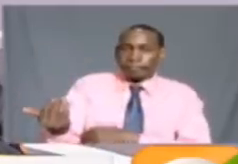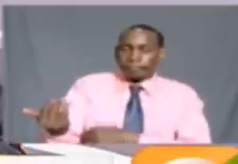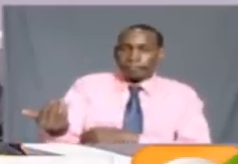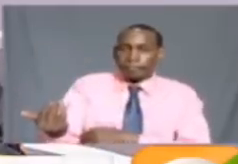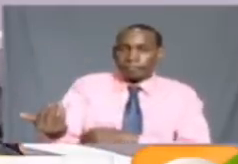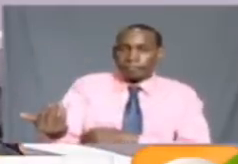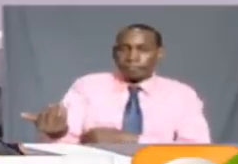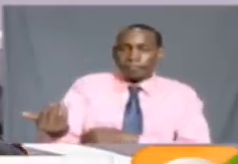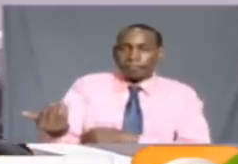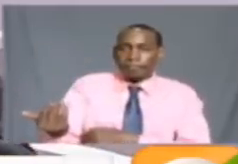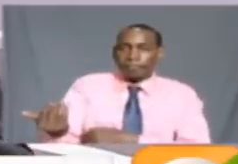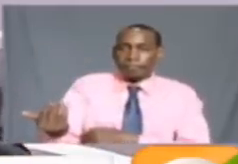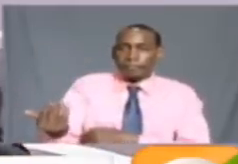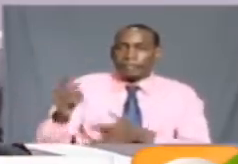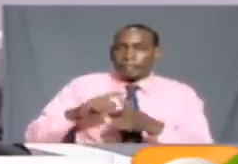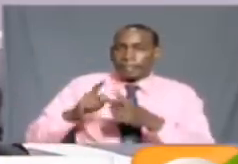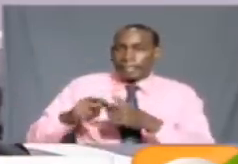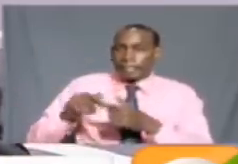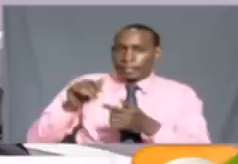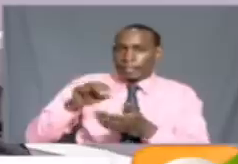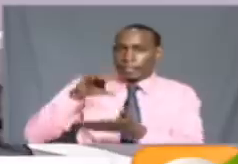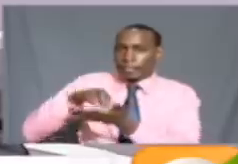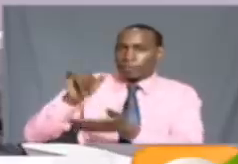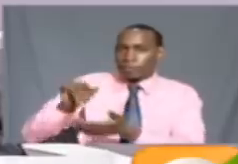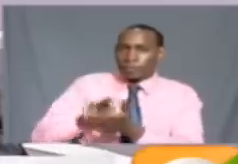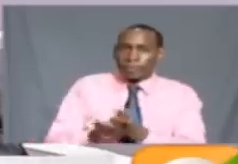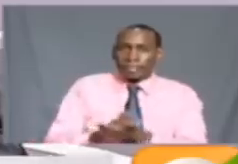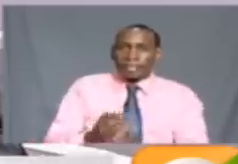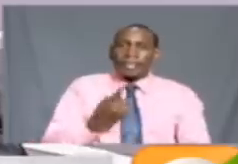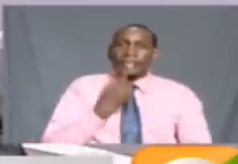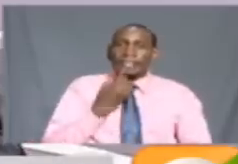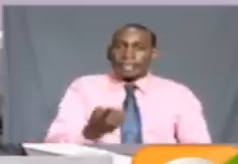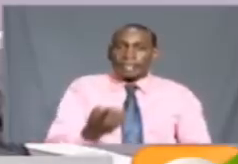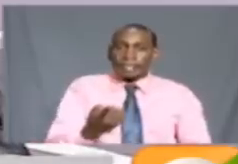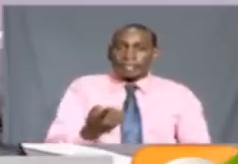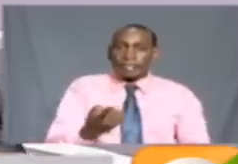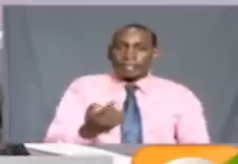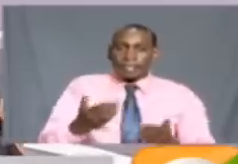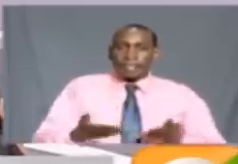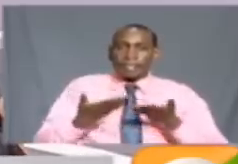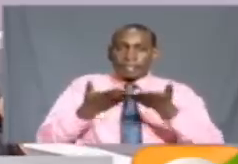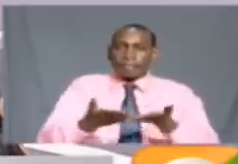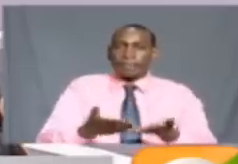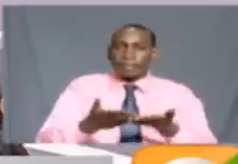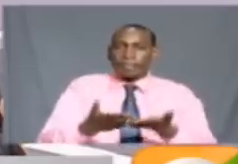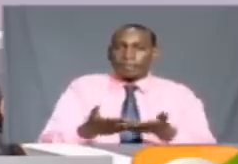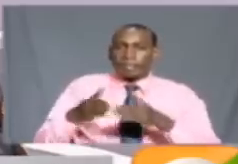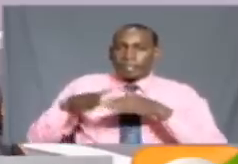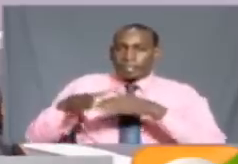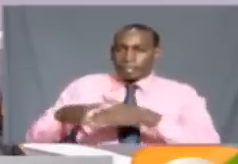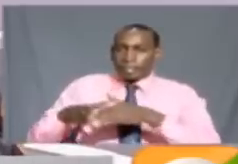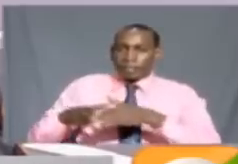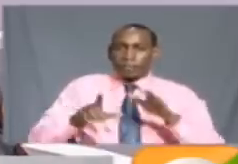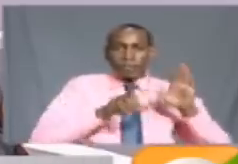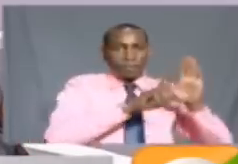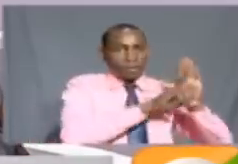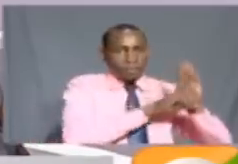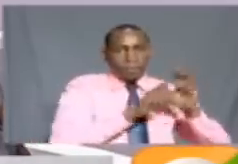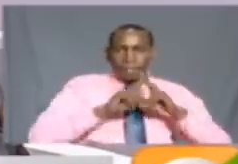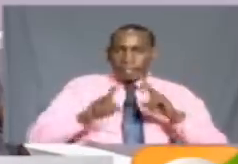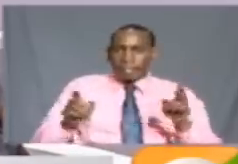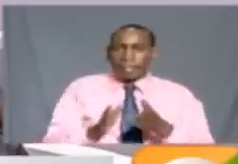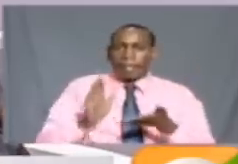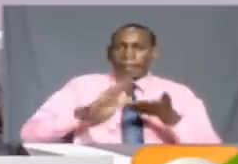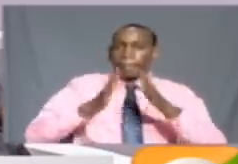conduct with a child, then at that point the mandatory sentences that are provided by the Sexual Offences Act kick in. It's a criminal offence.